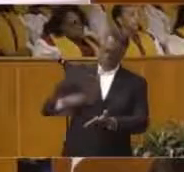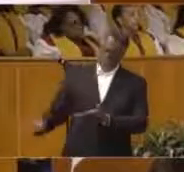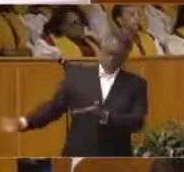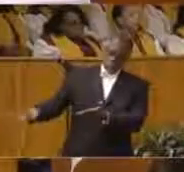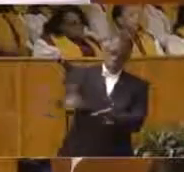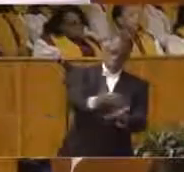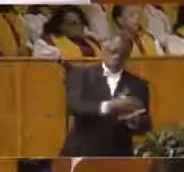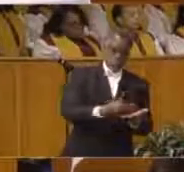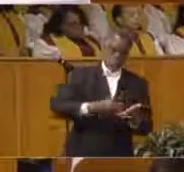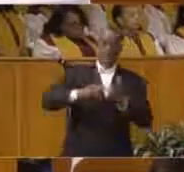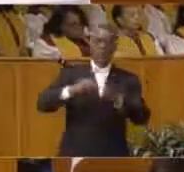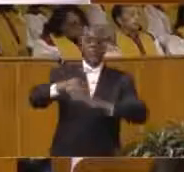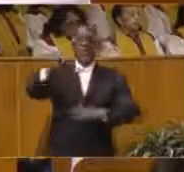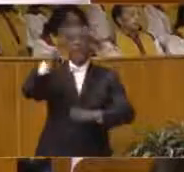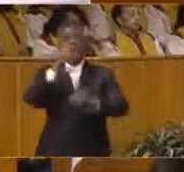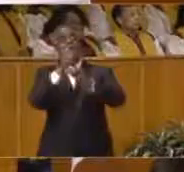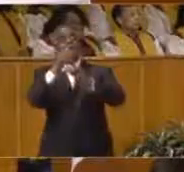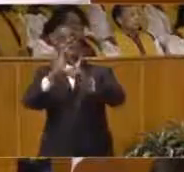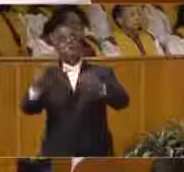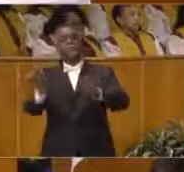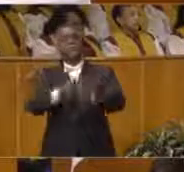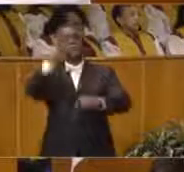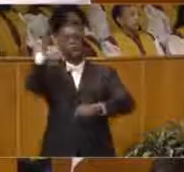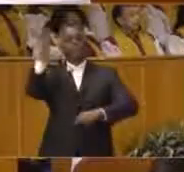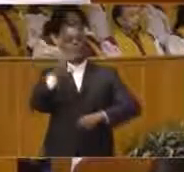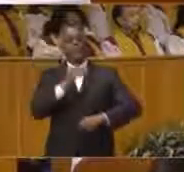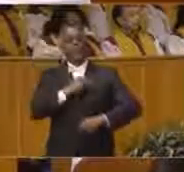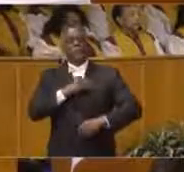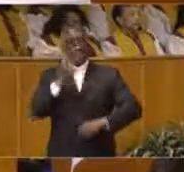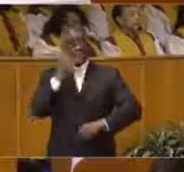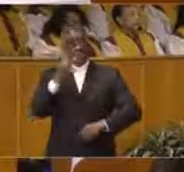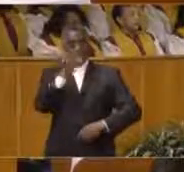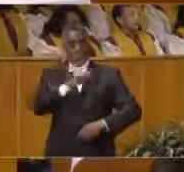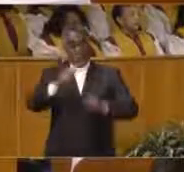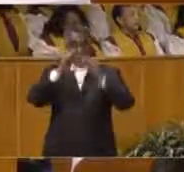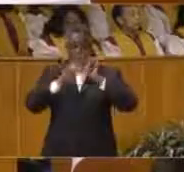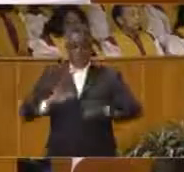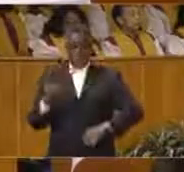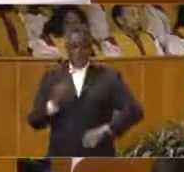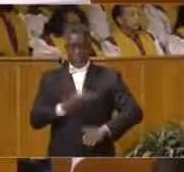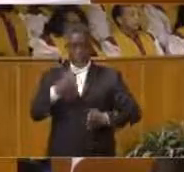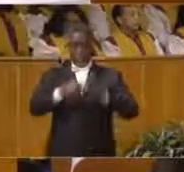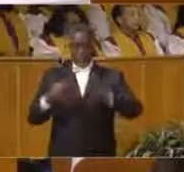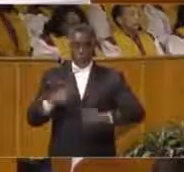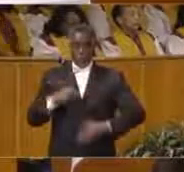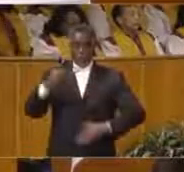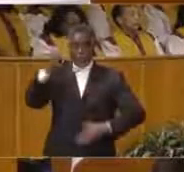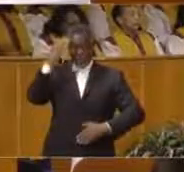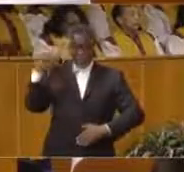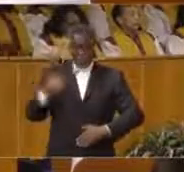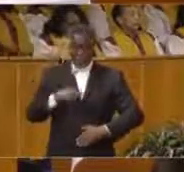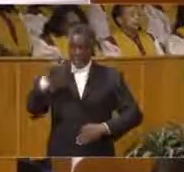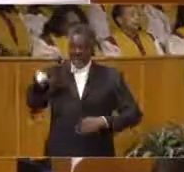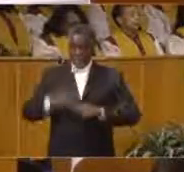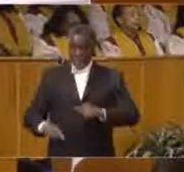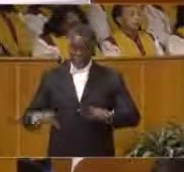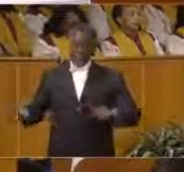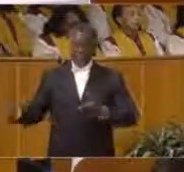because God has been gracious. And if the Lord has blessed us with what we know we could not get of